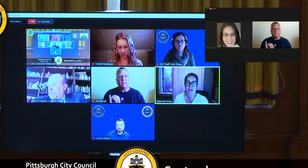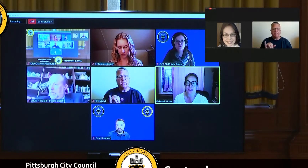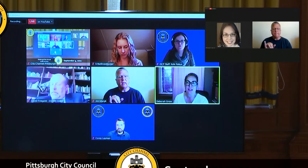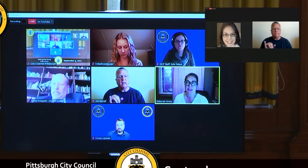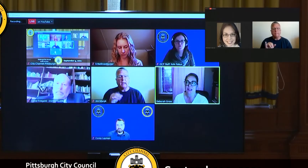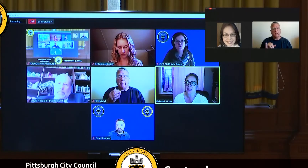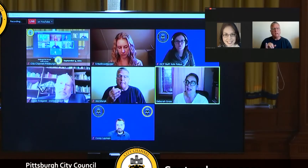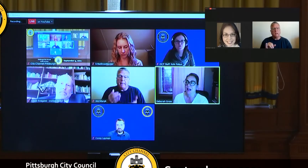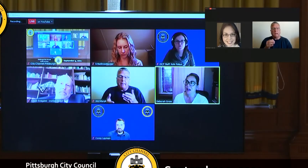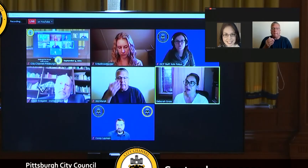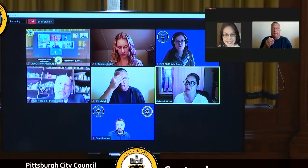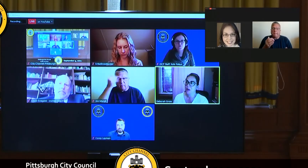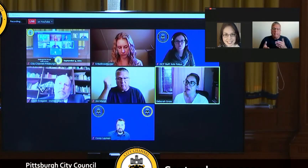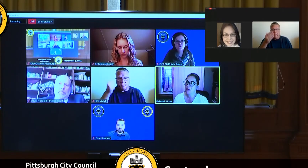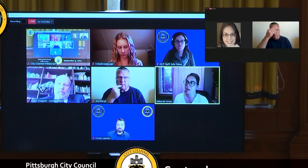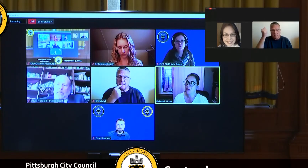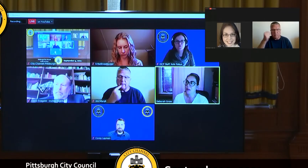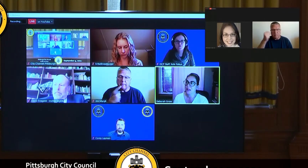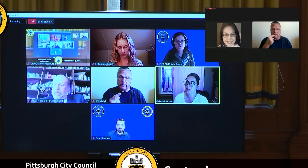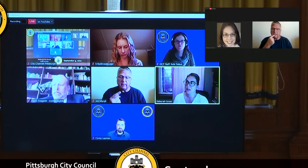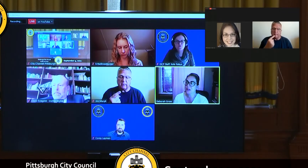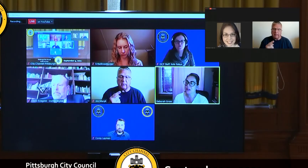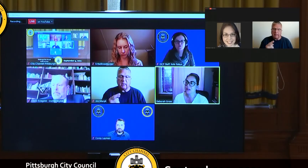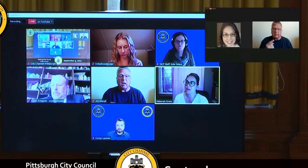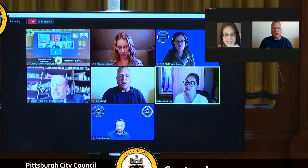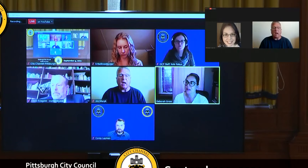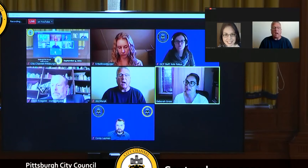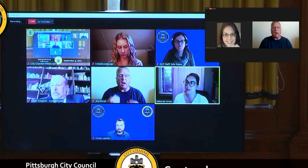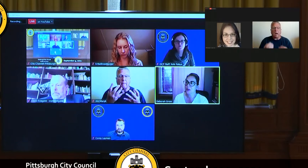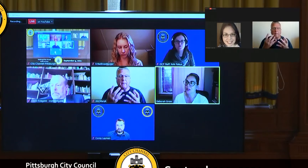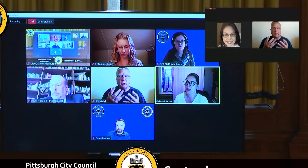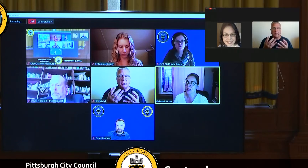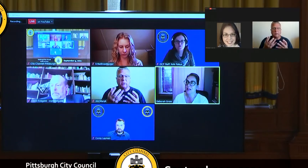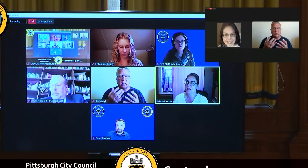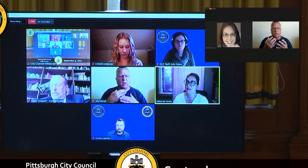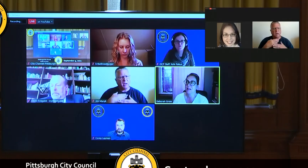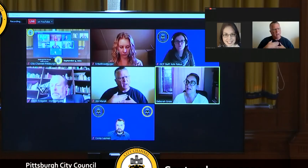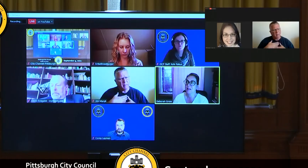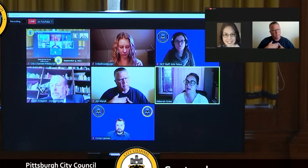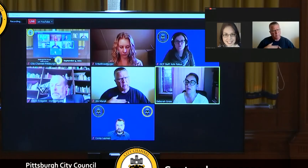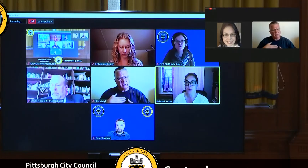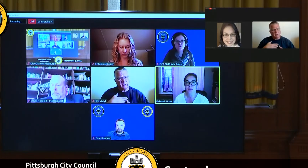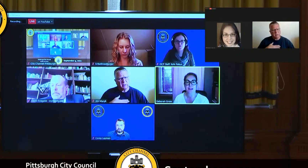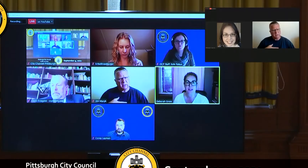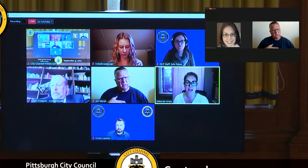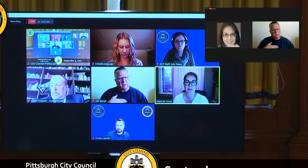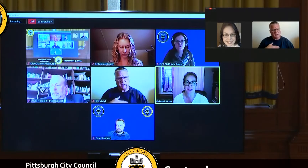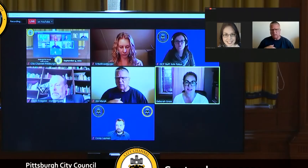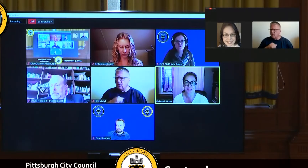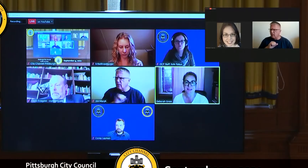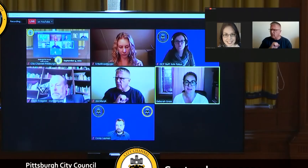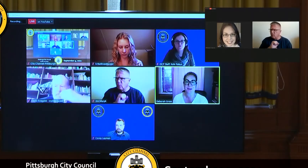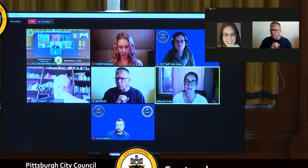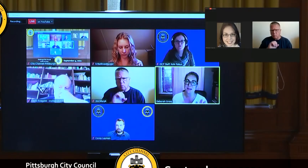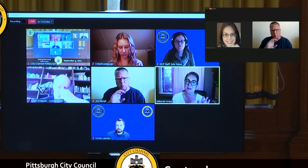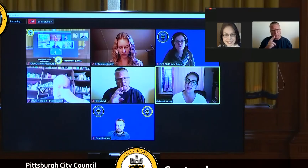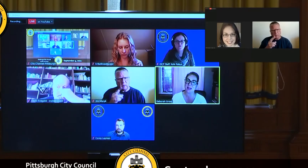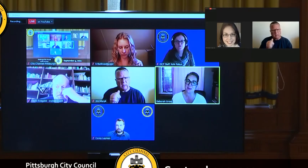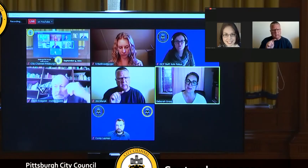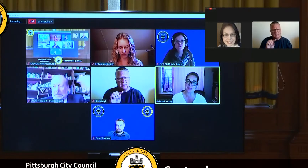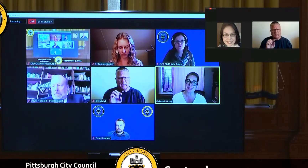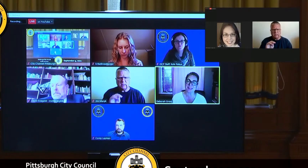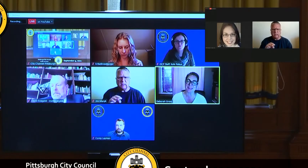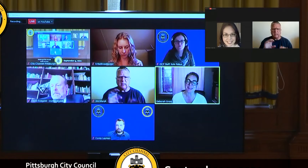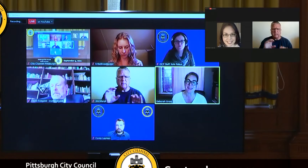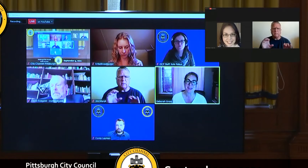mention how much I appreciate the work that Chatham does. So aside from the campus